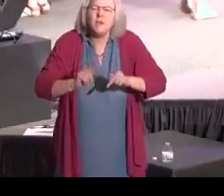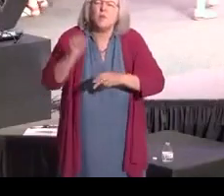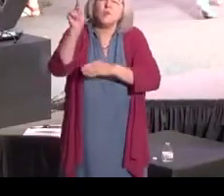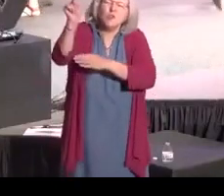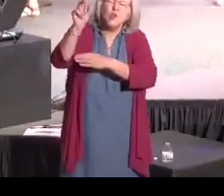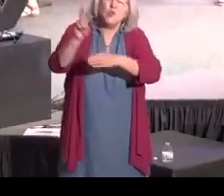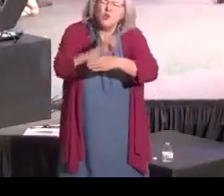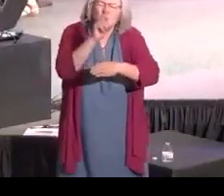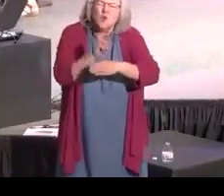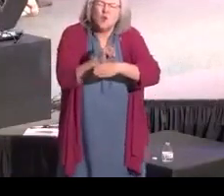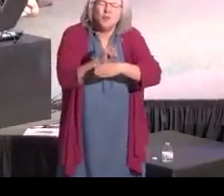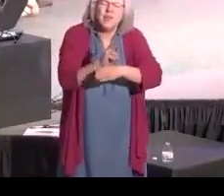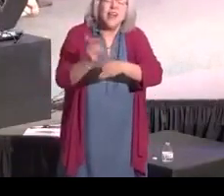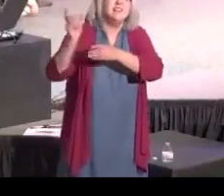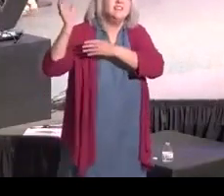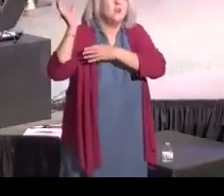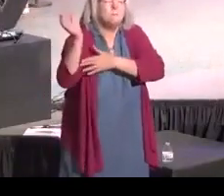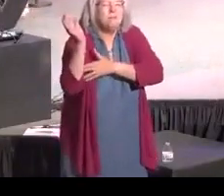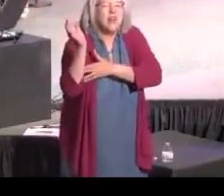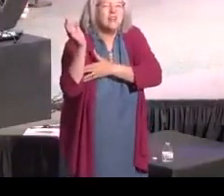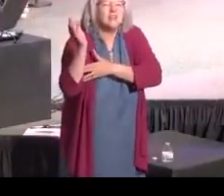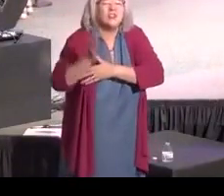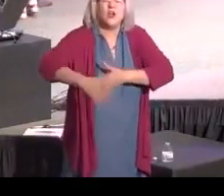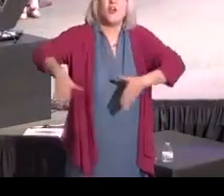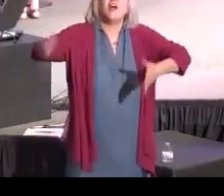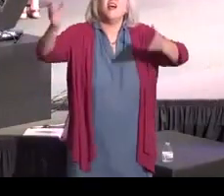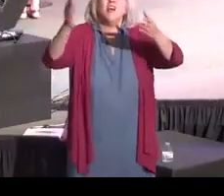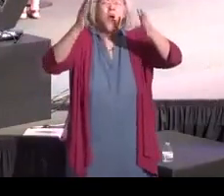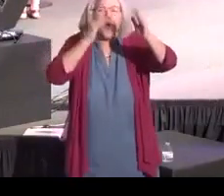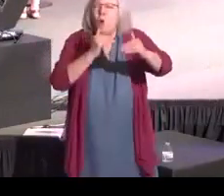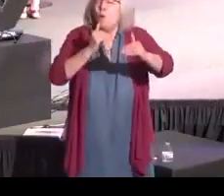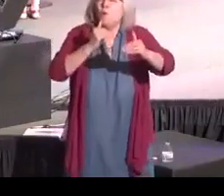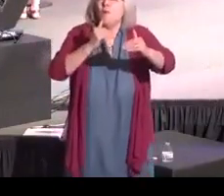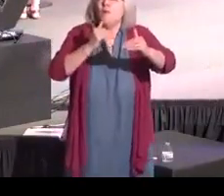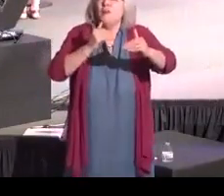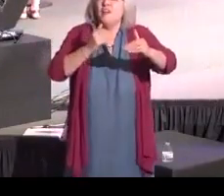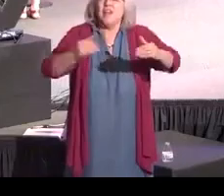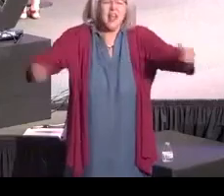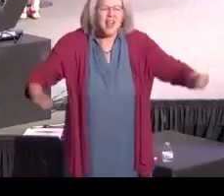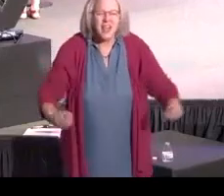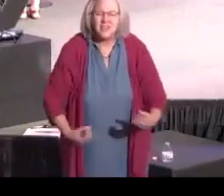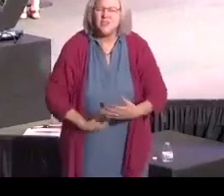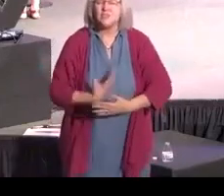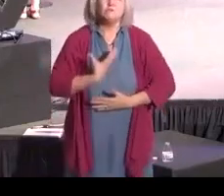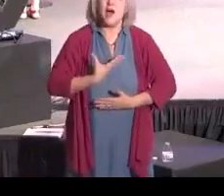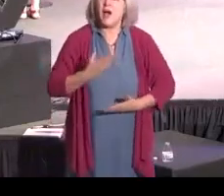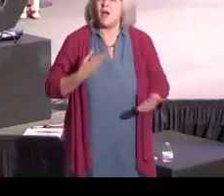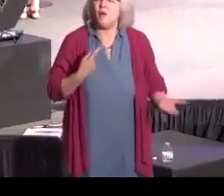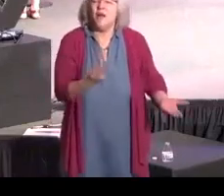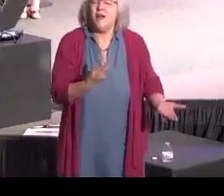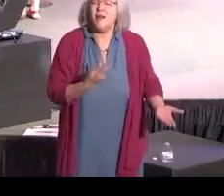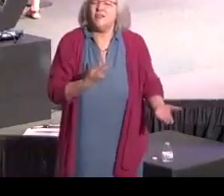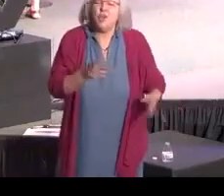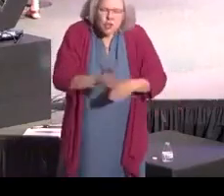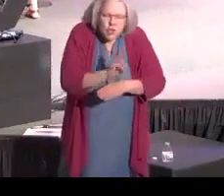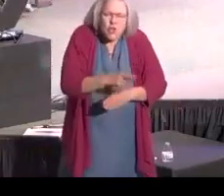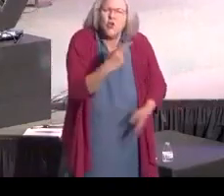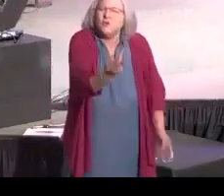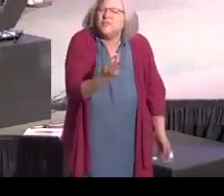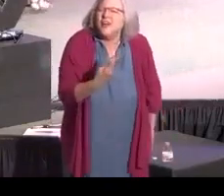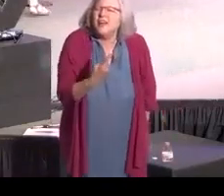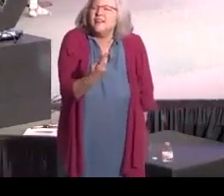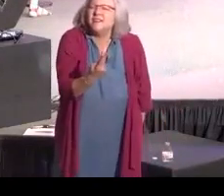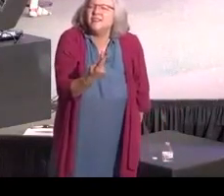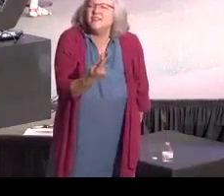minister this kind of hope. So I pray today you would inspire us, use us. Help us to be a people who are